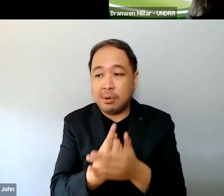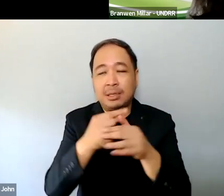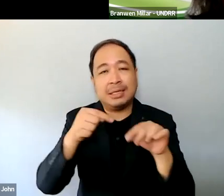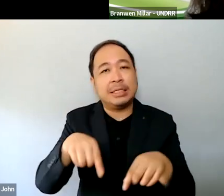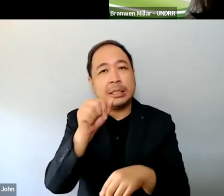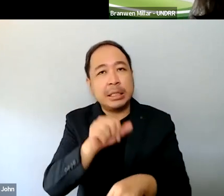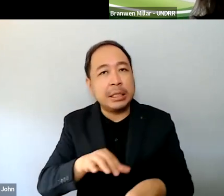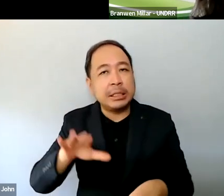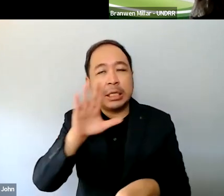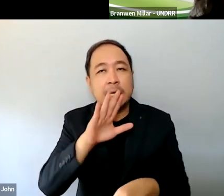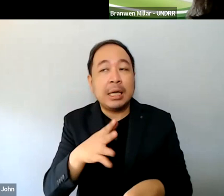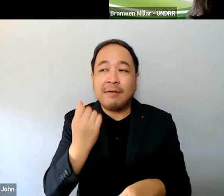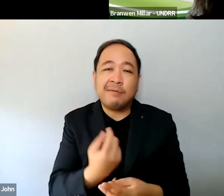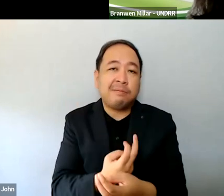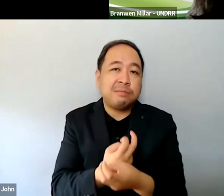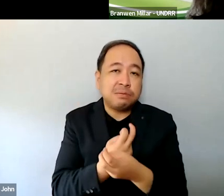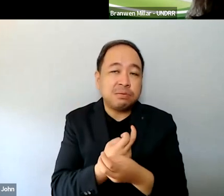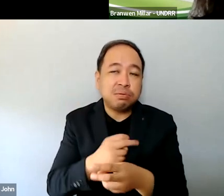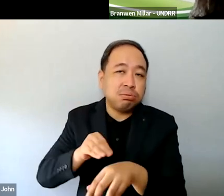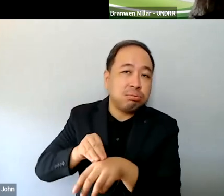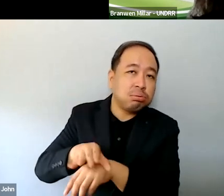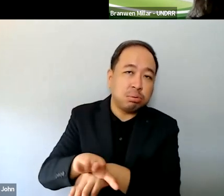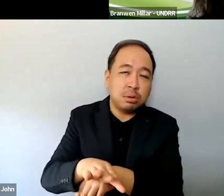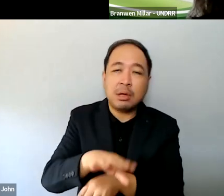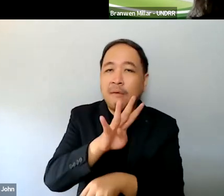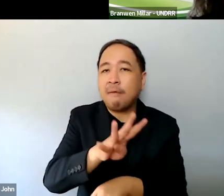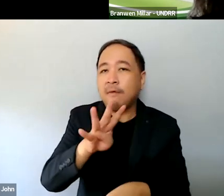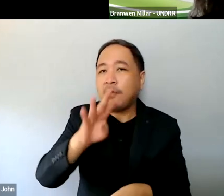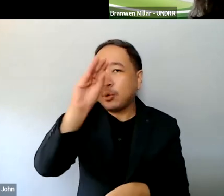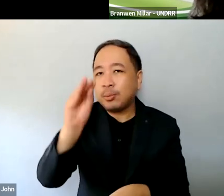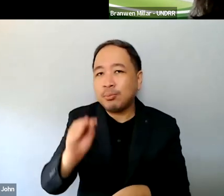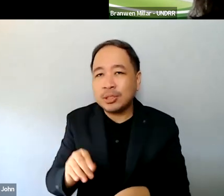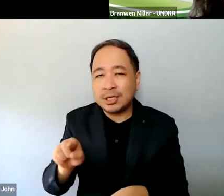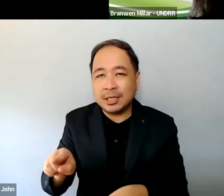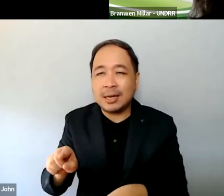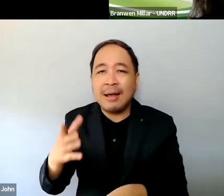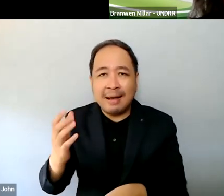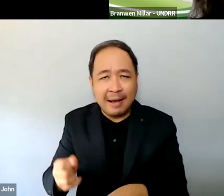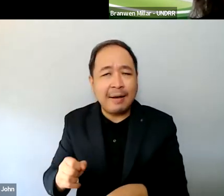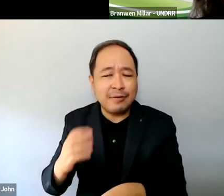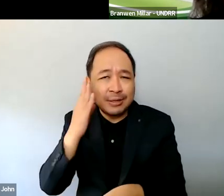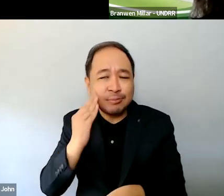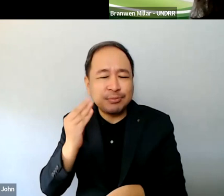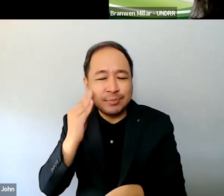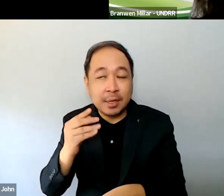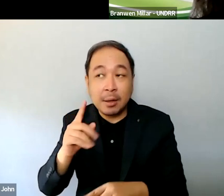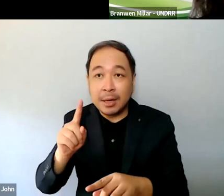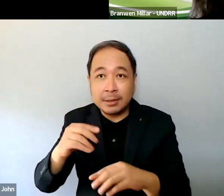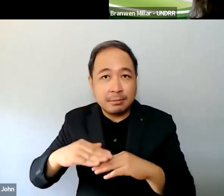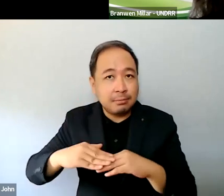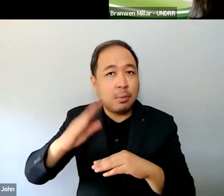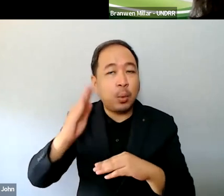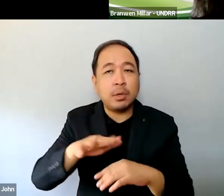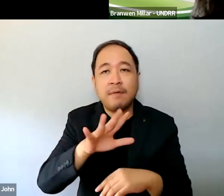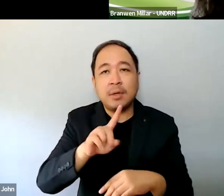poisoning, globally, 44% of farmers and farm workers are poisoned per annum, but this rises to 51% in Southeast